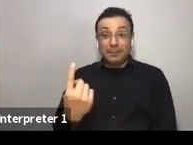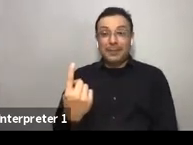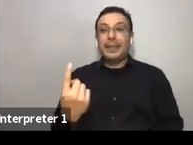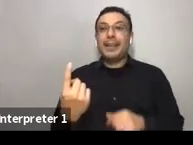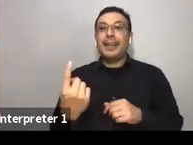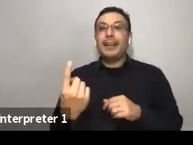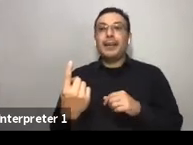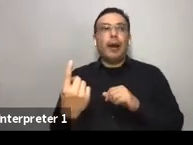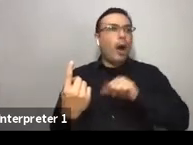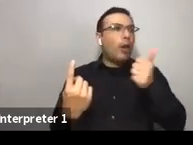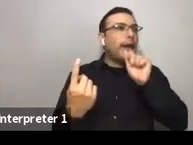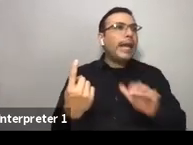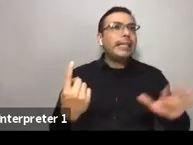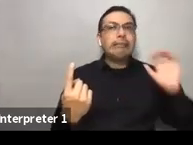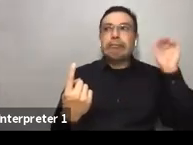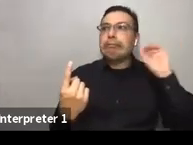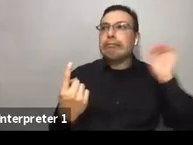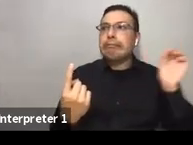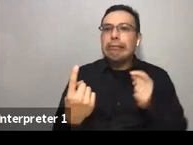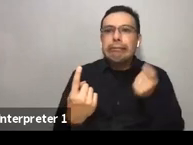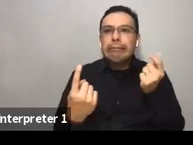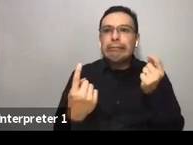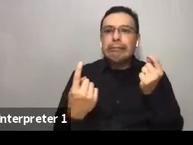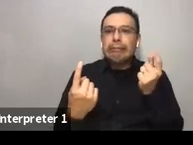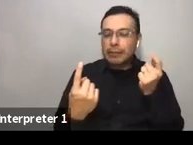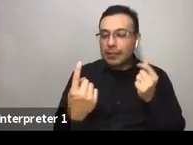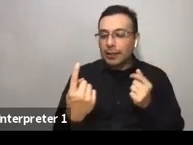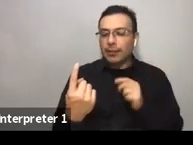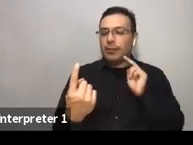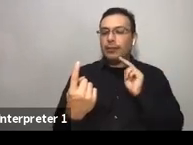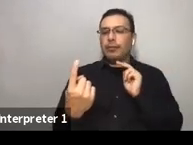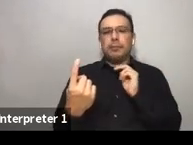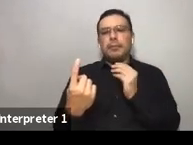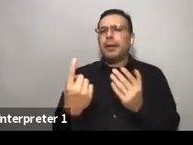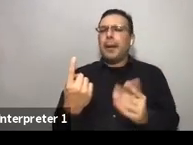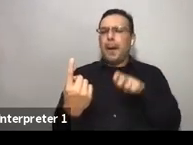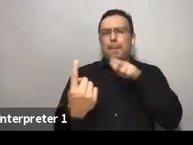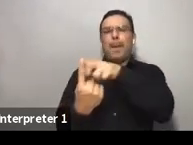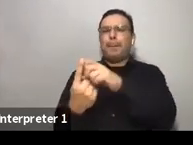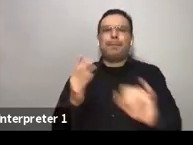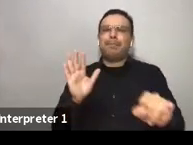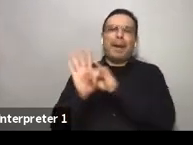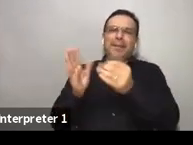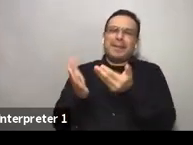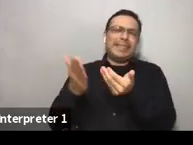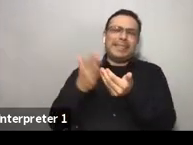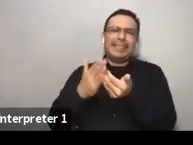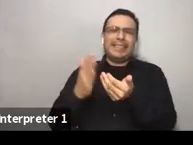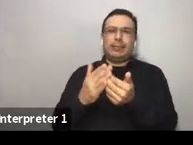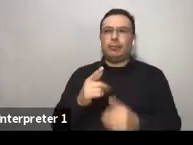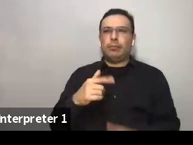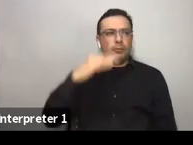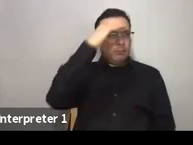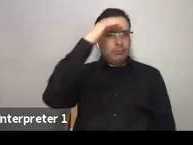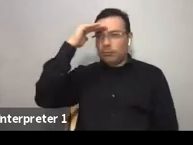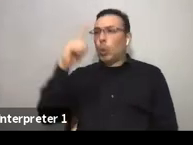no other folks of Asian descent in that community, it could be very easy for someone to figure out who it is. So even aggregate